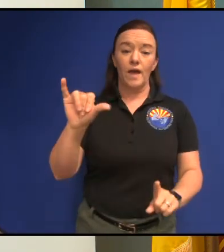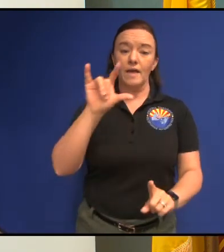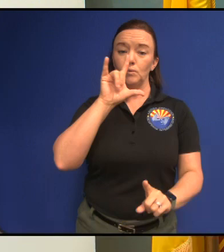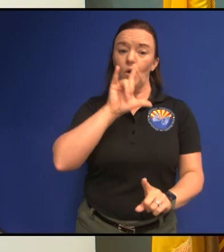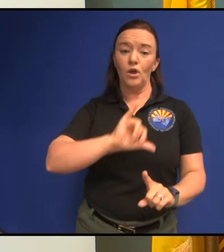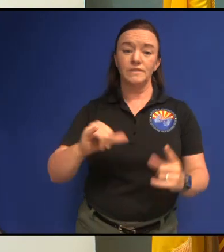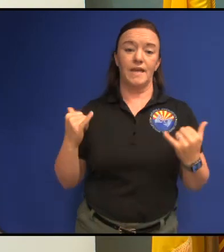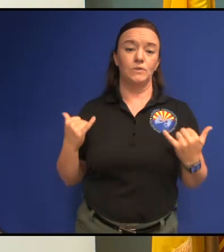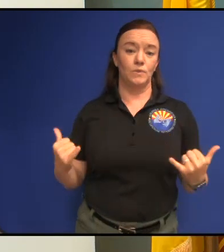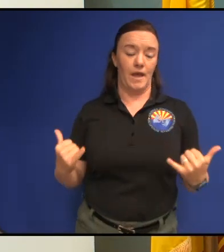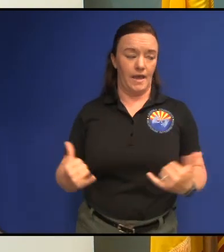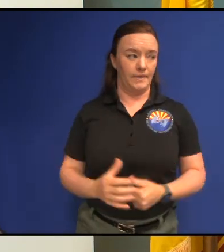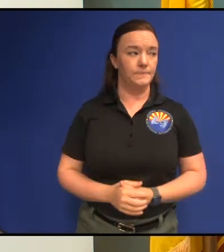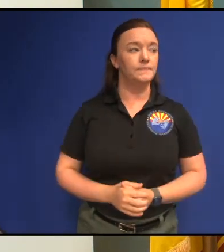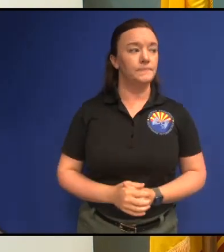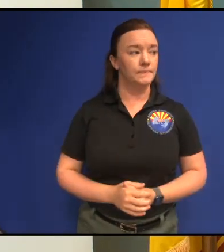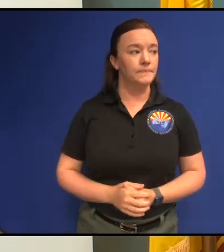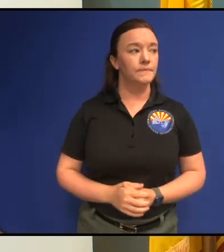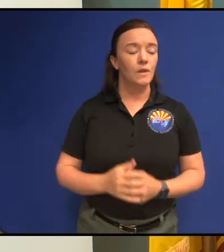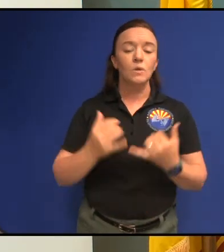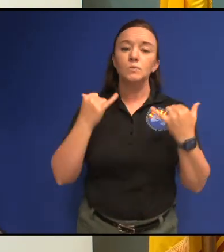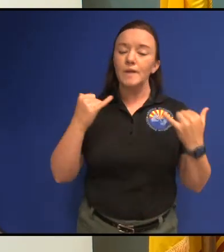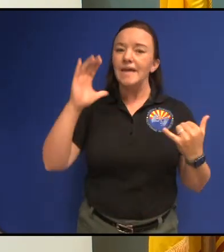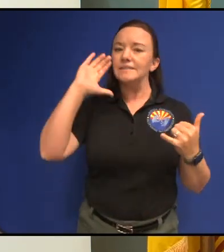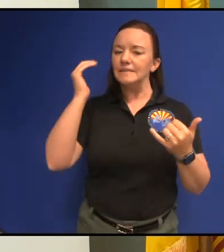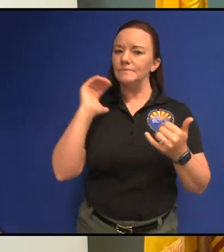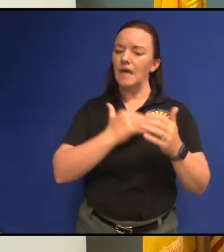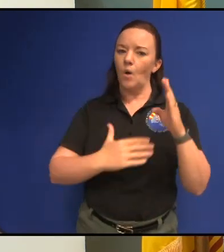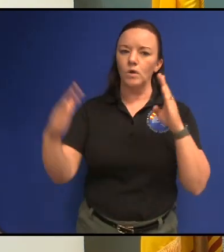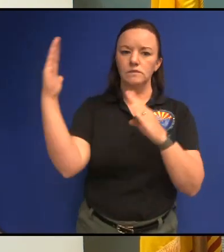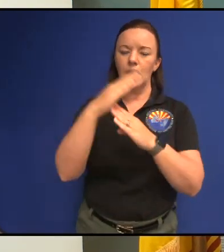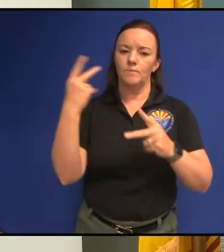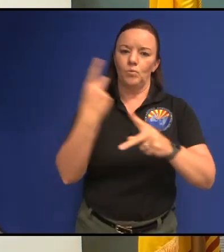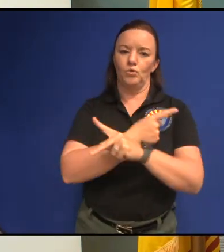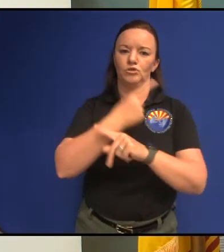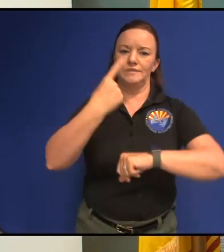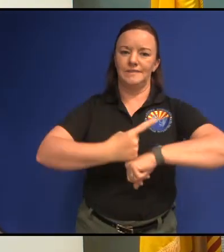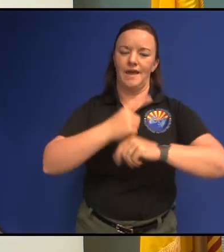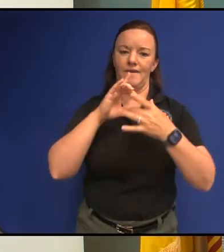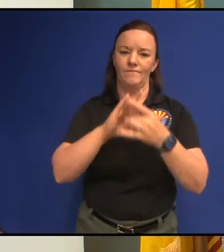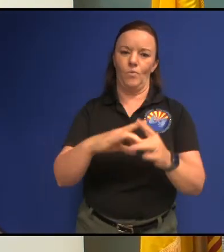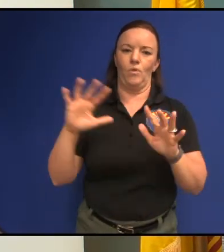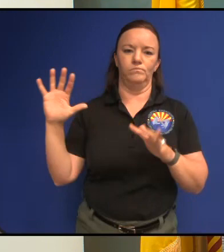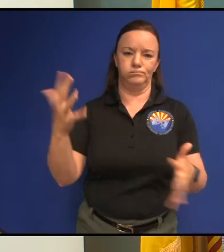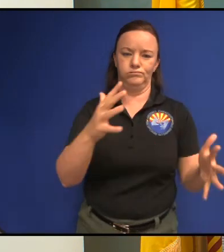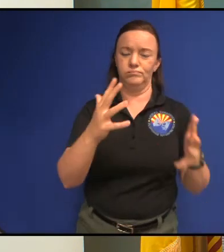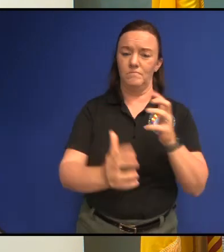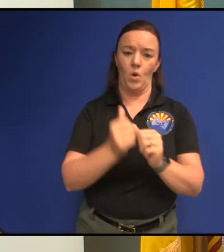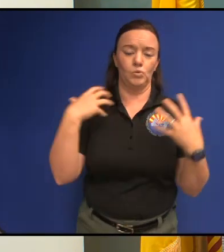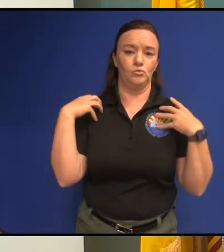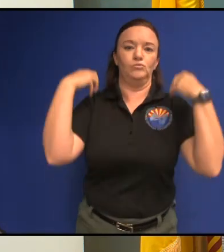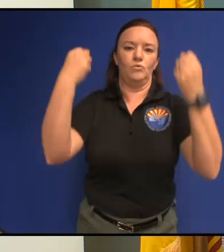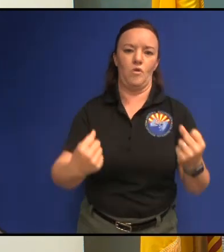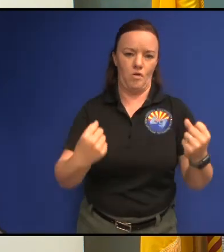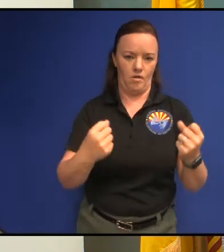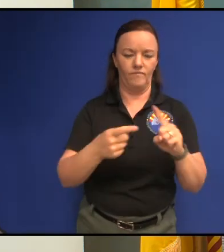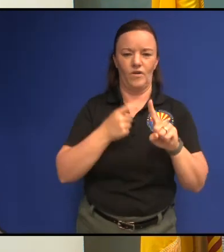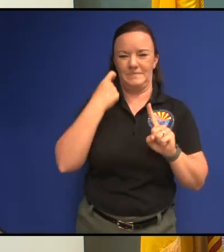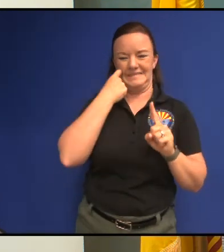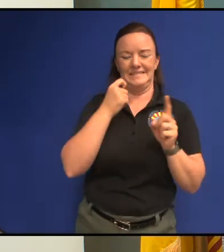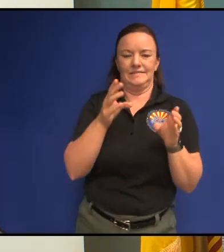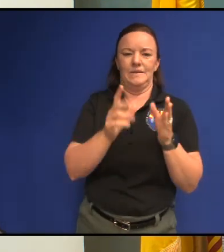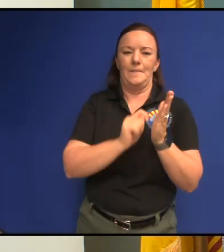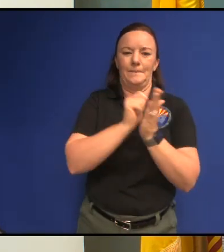today. Today looks like our peak day in winds. So some of the strongest winds we've seen out of this critical fire weather period look to